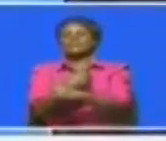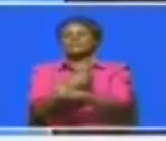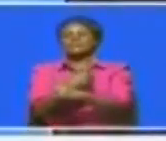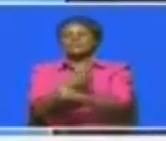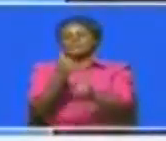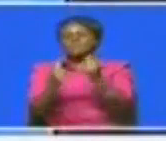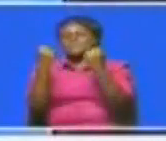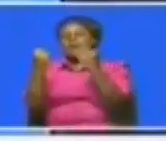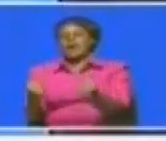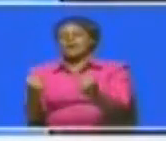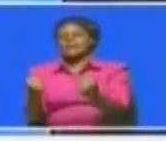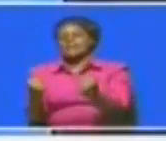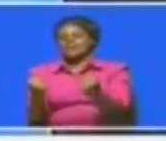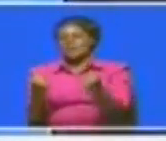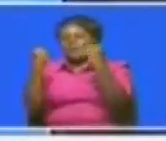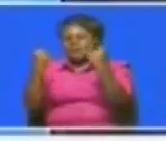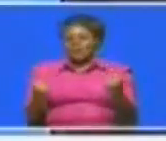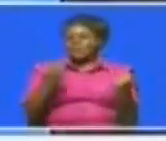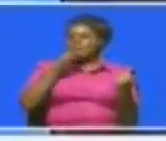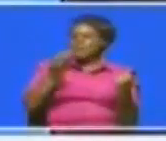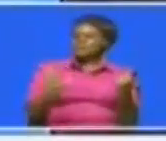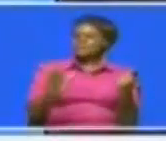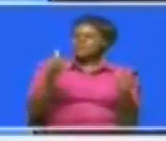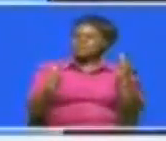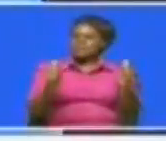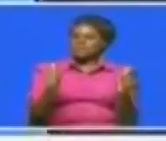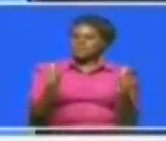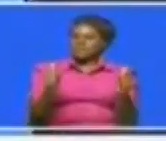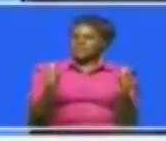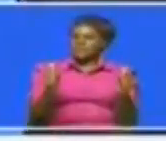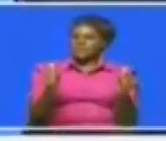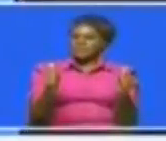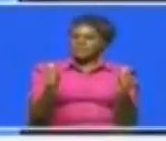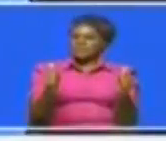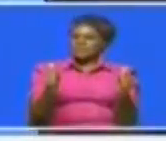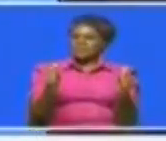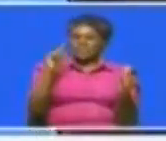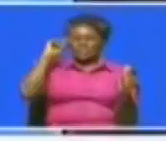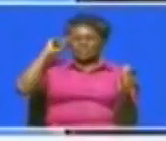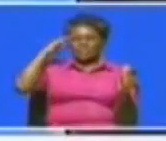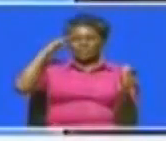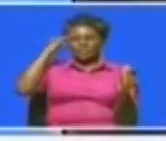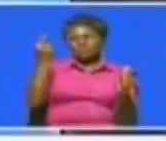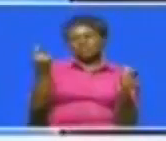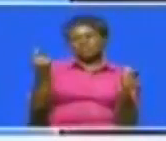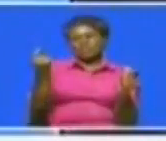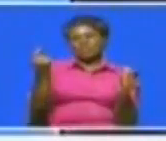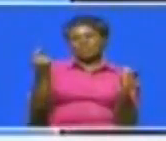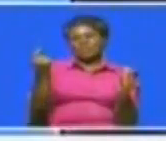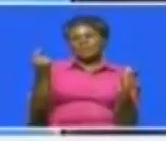which is the hard one? The hard one is that it's the bit that requires a bit of thought. And